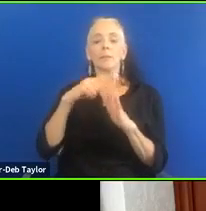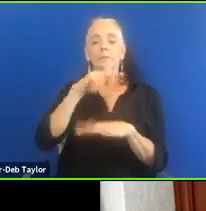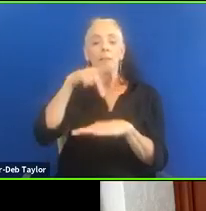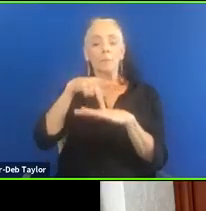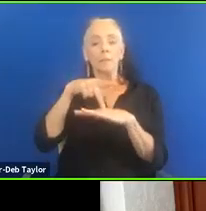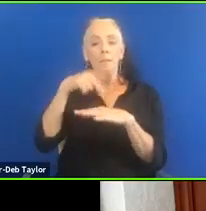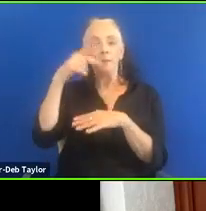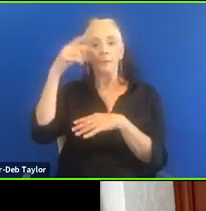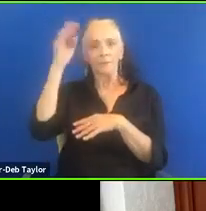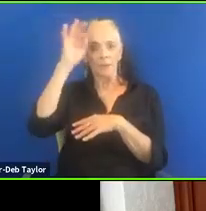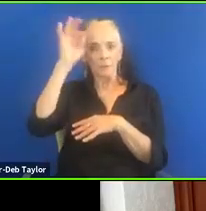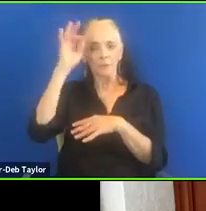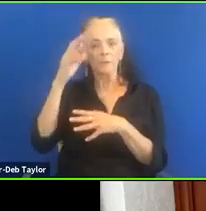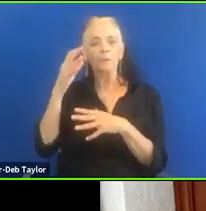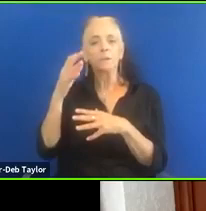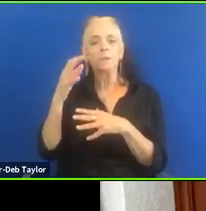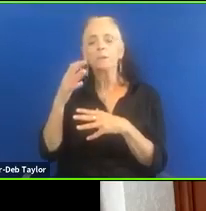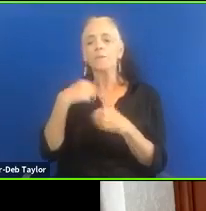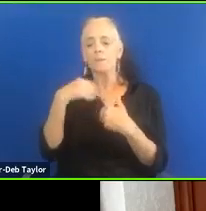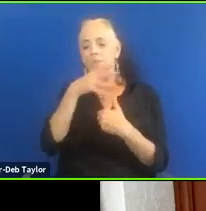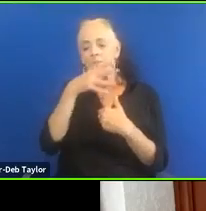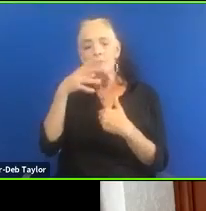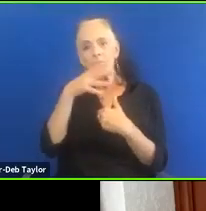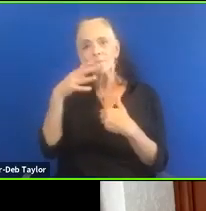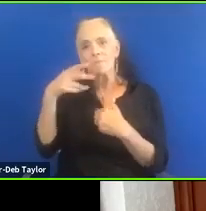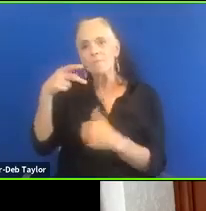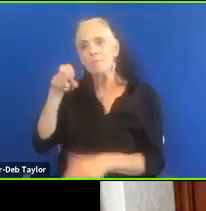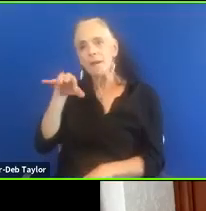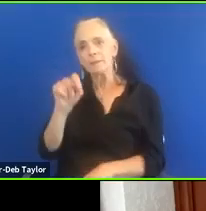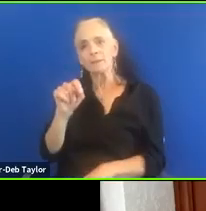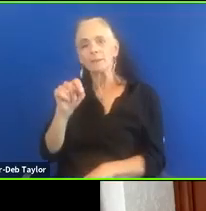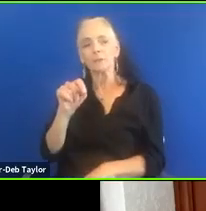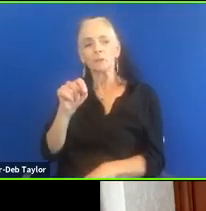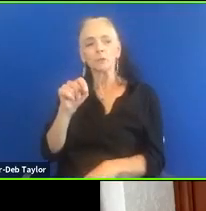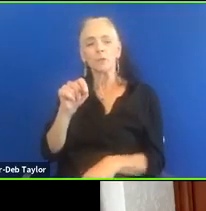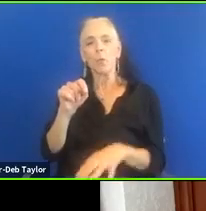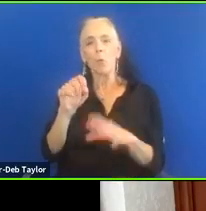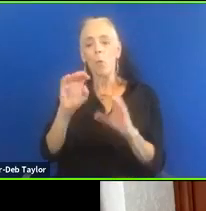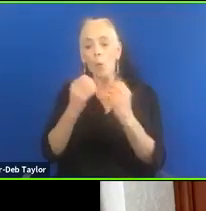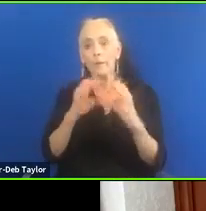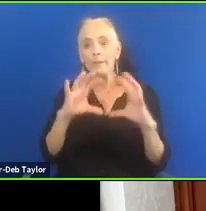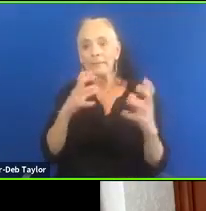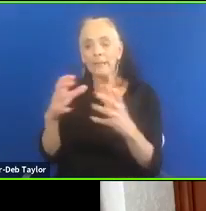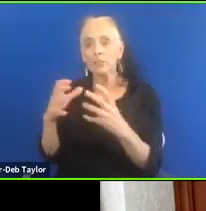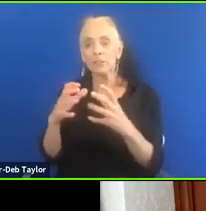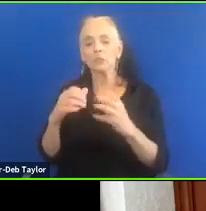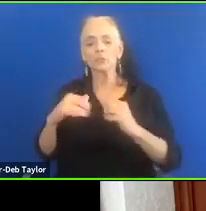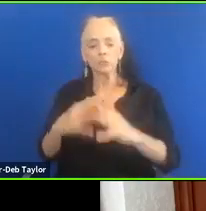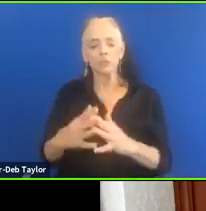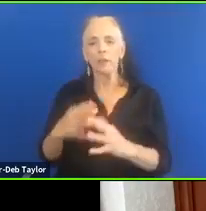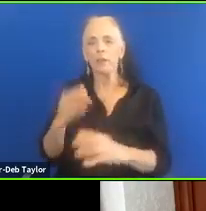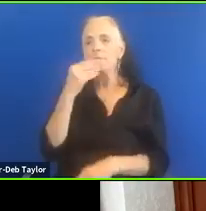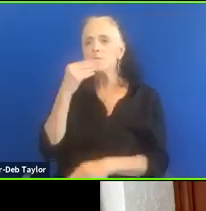peasant organizations who are creating food and care, mutual aid